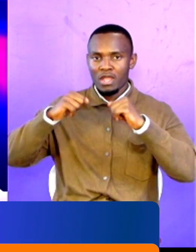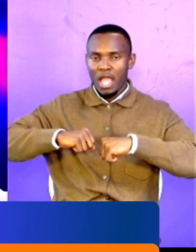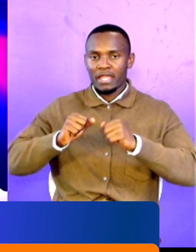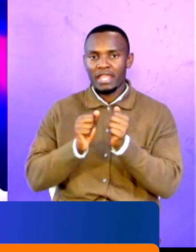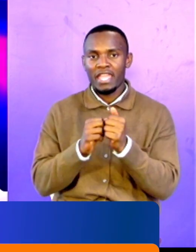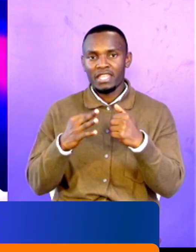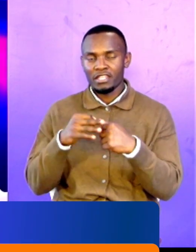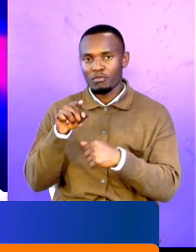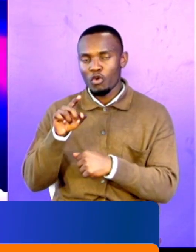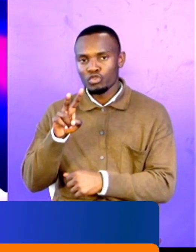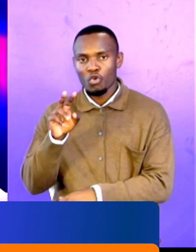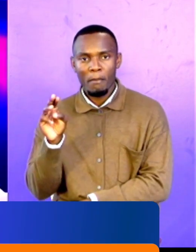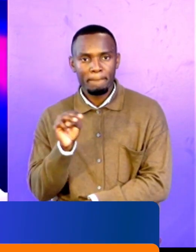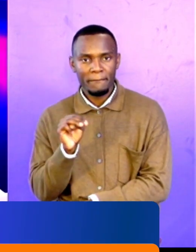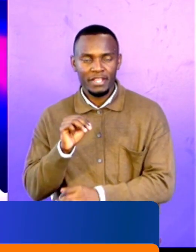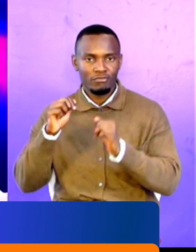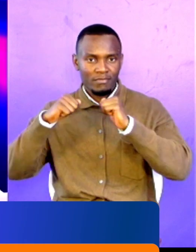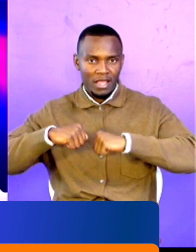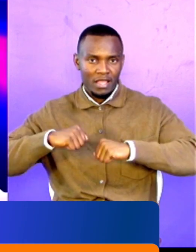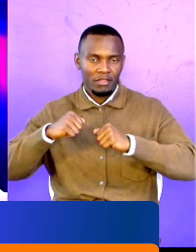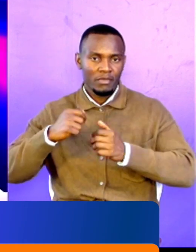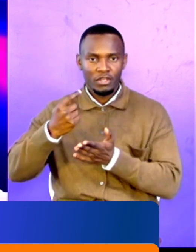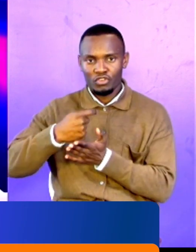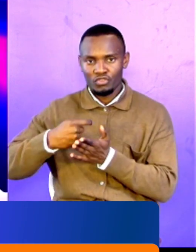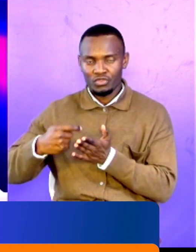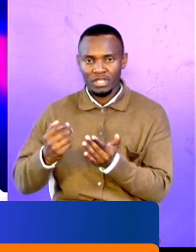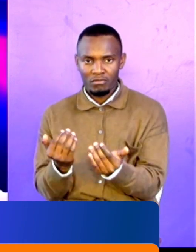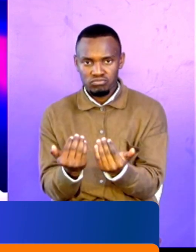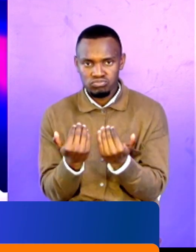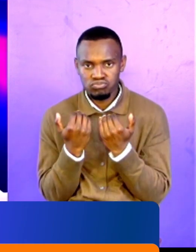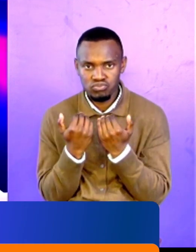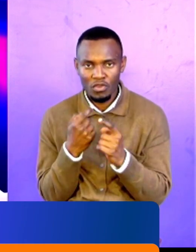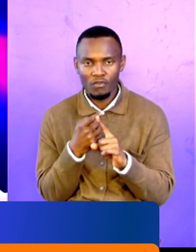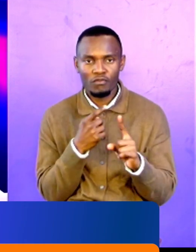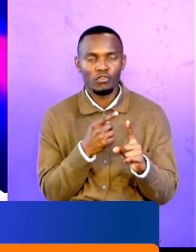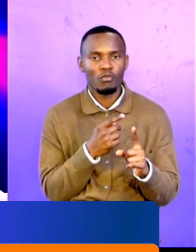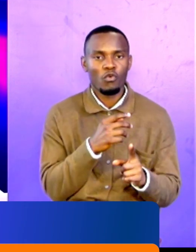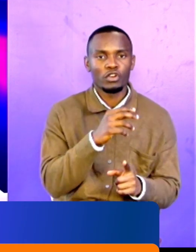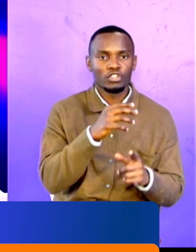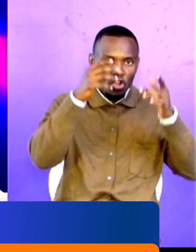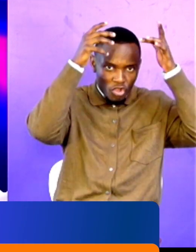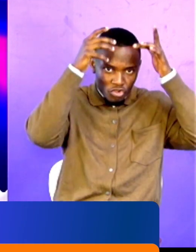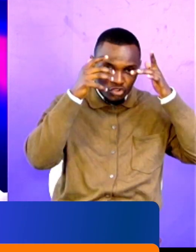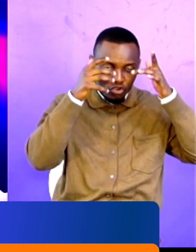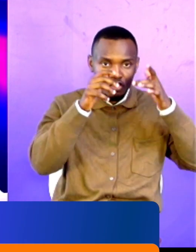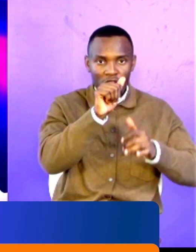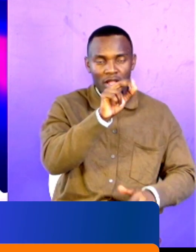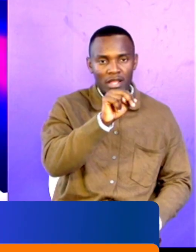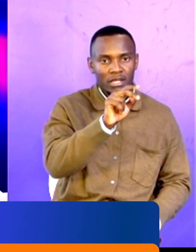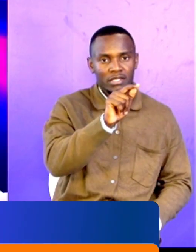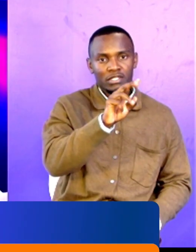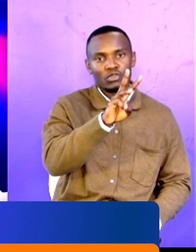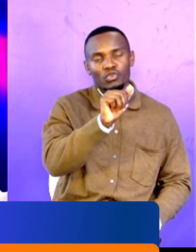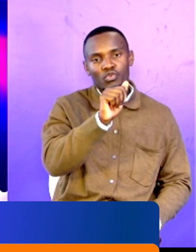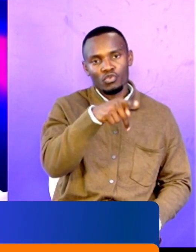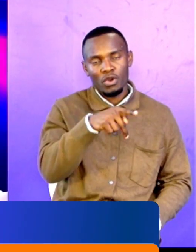18.2 million deal to sign a goalkeeper from Royal Antwerp. Now, Manchester United agreed a deal in